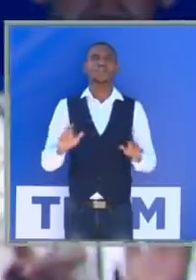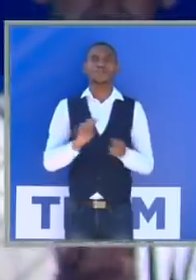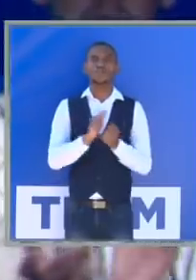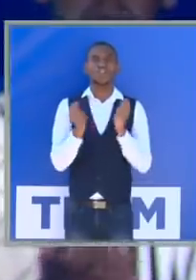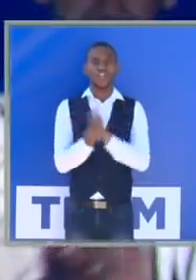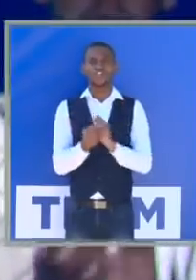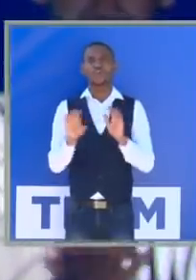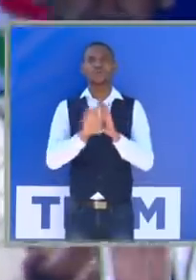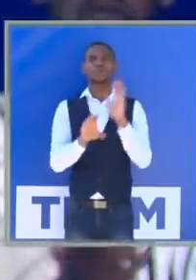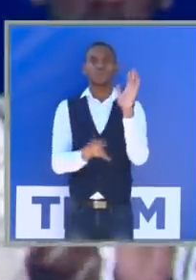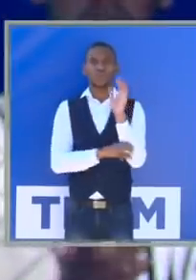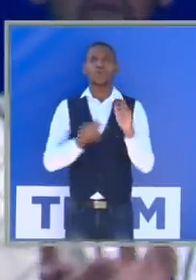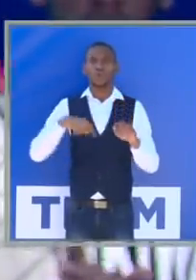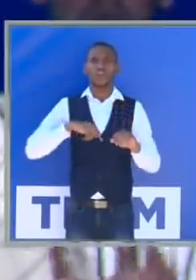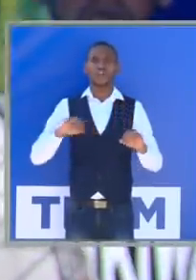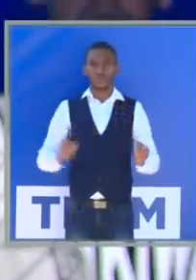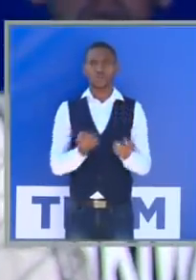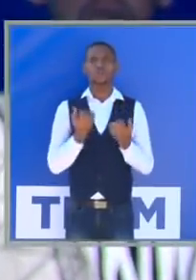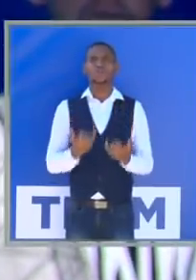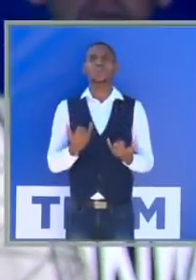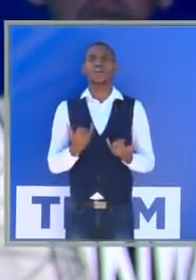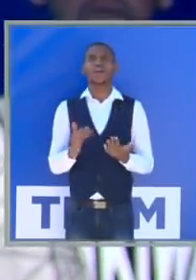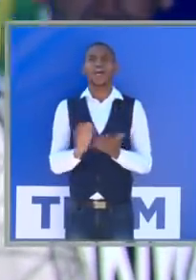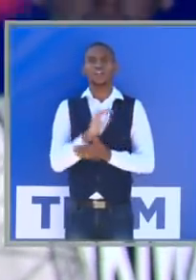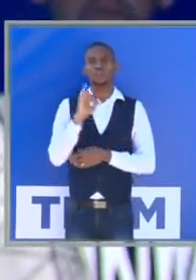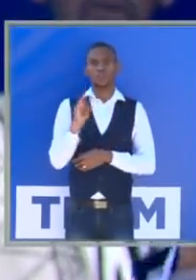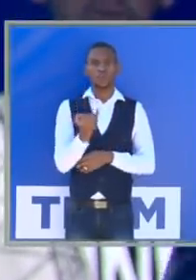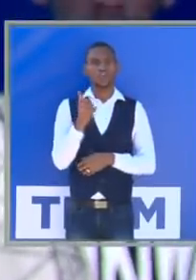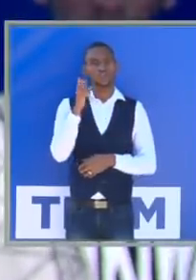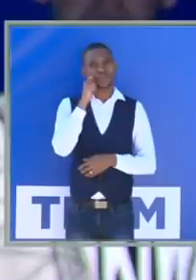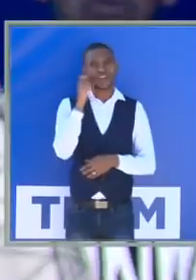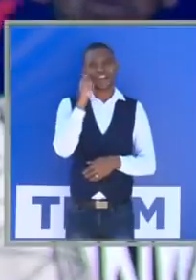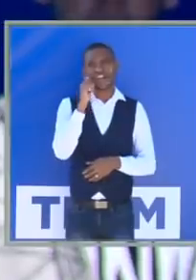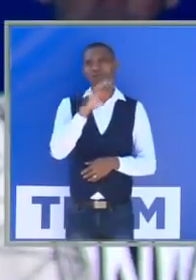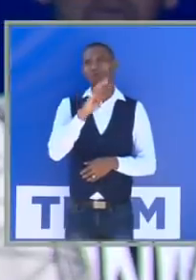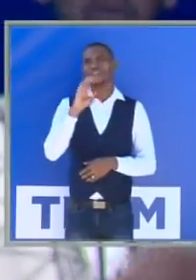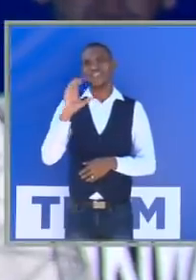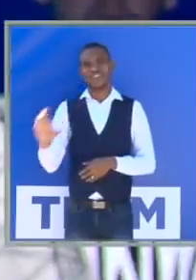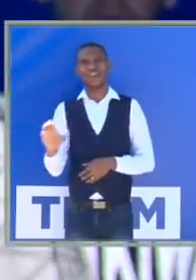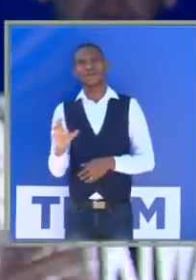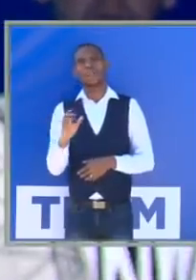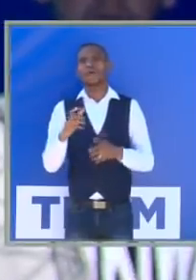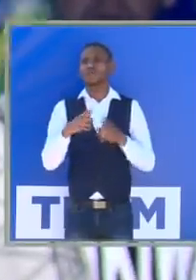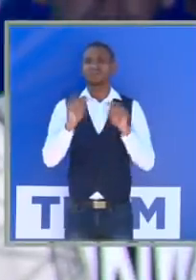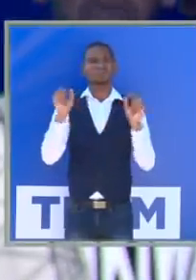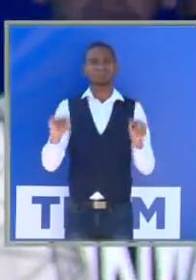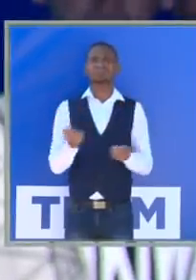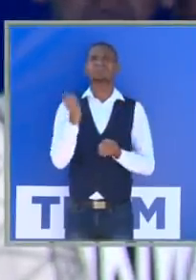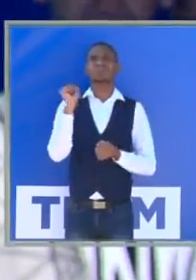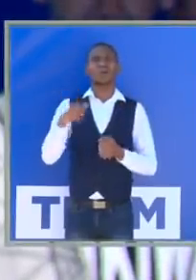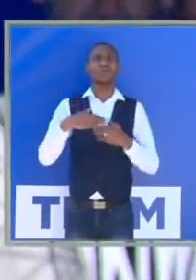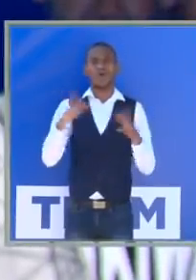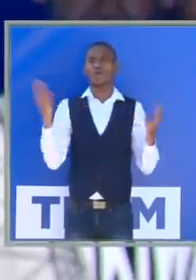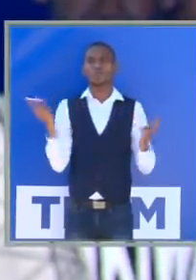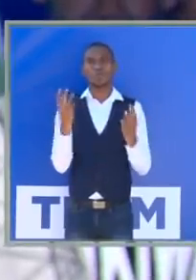the Constitution. We can do it today. And Joburg, Tshwane, Western Cape are already doing it. More